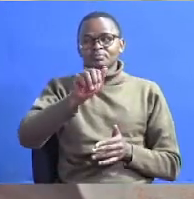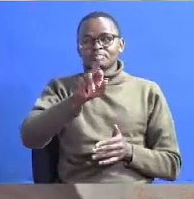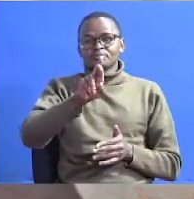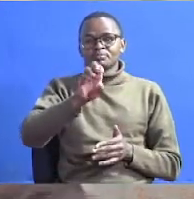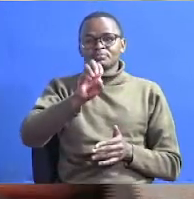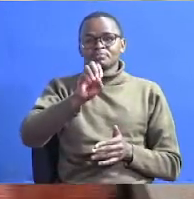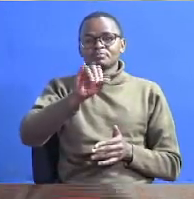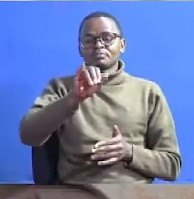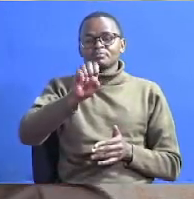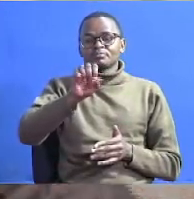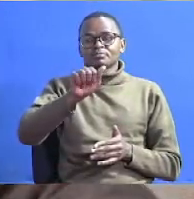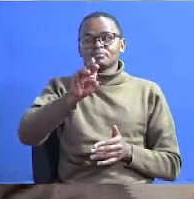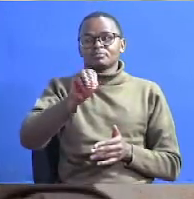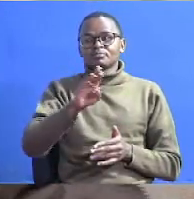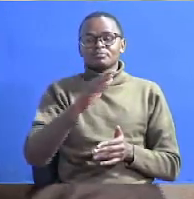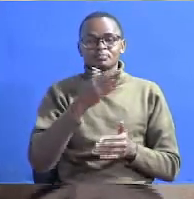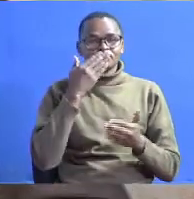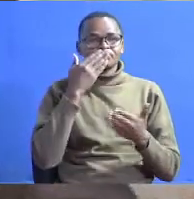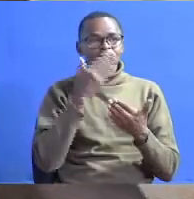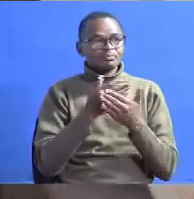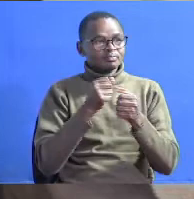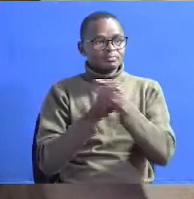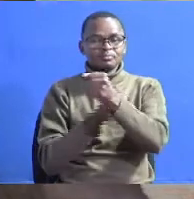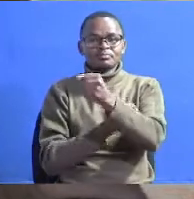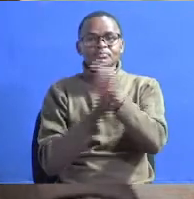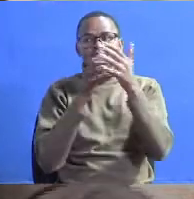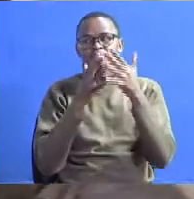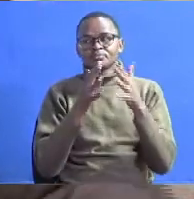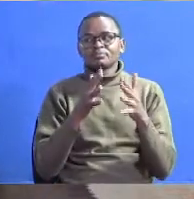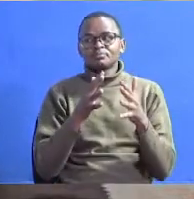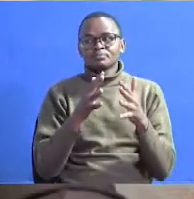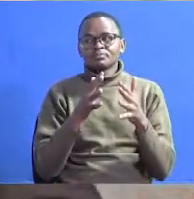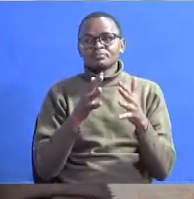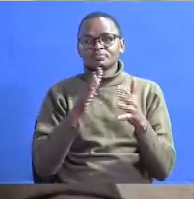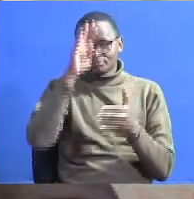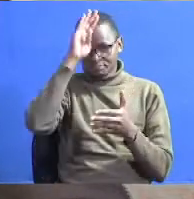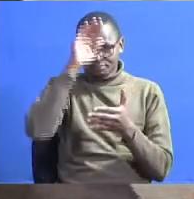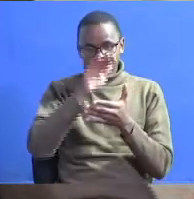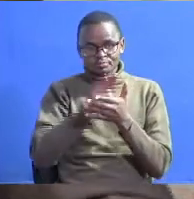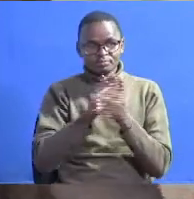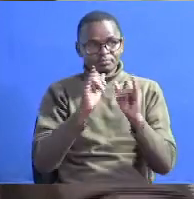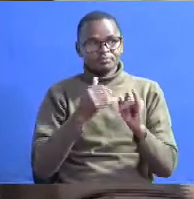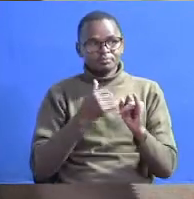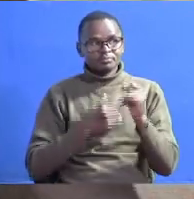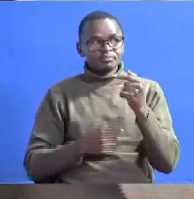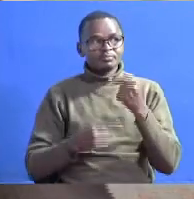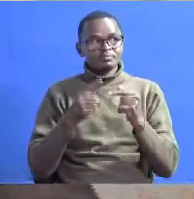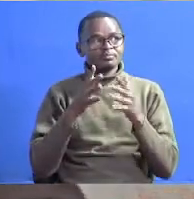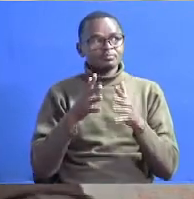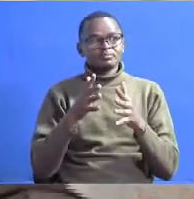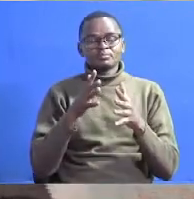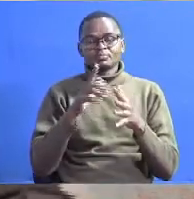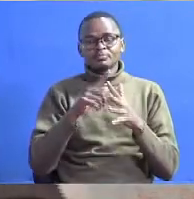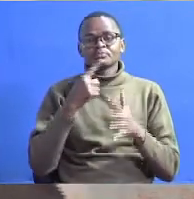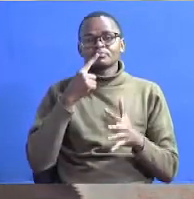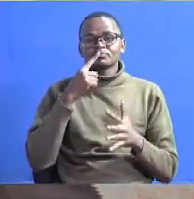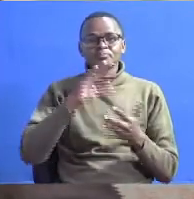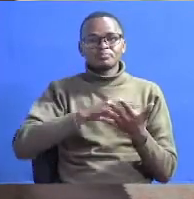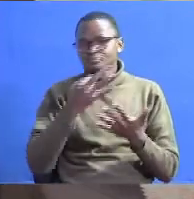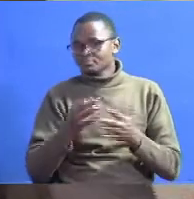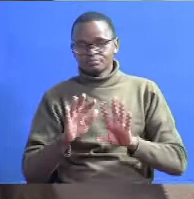Ward, and I thank my supporters. Yeah, I believe now we have a winner. I cannot say I